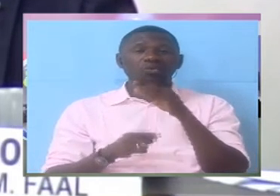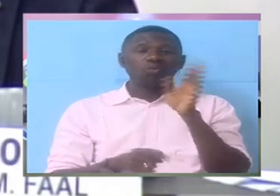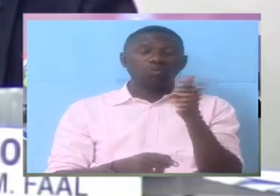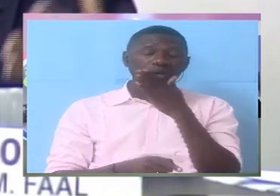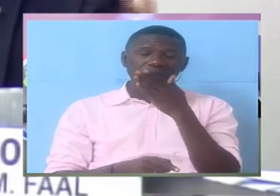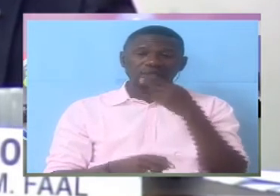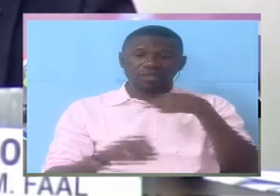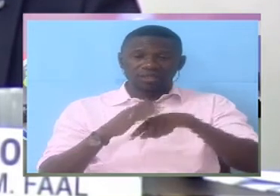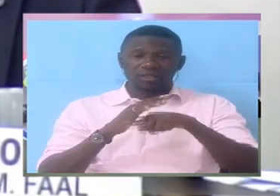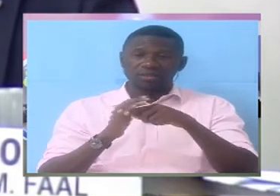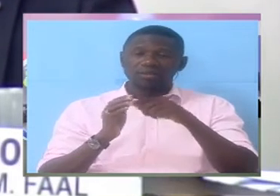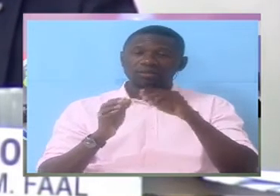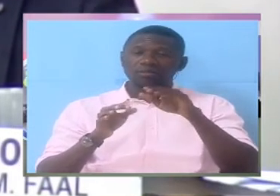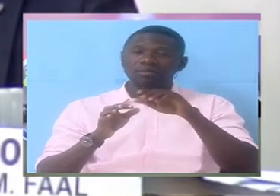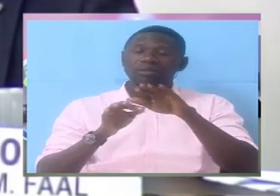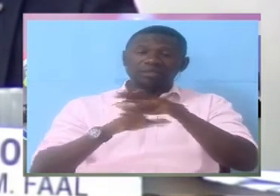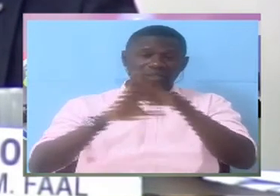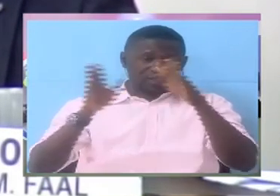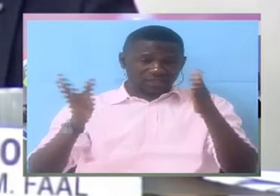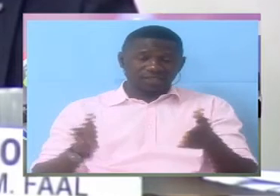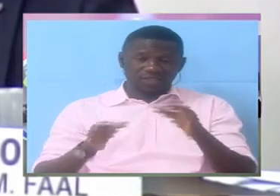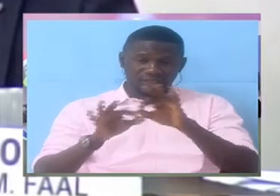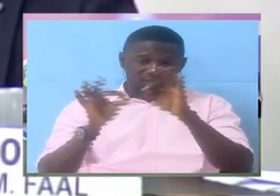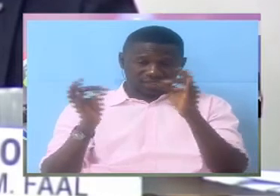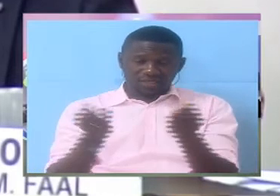and that you saw the torturing.